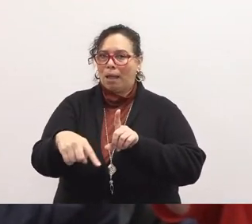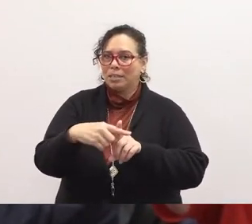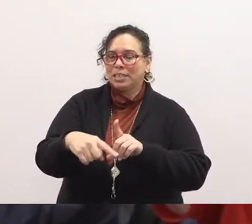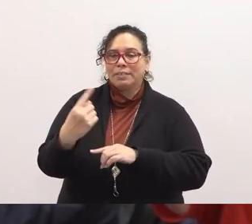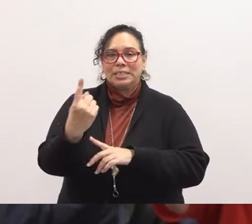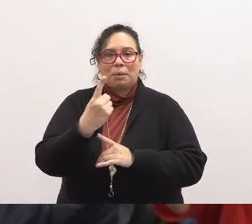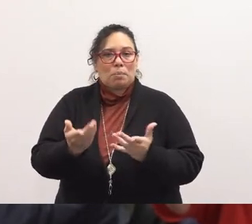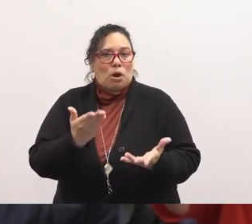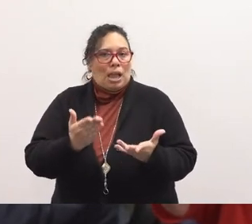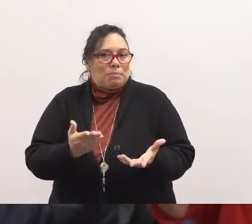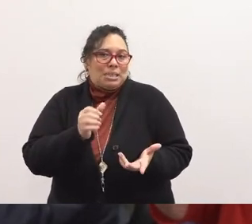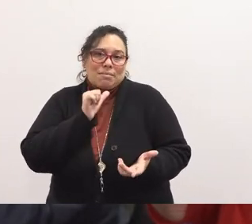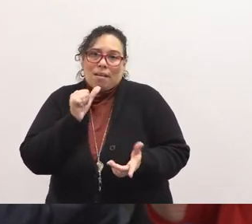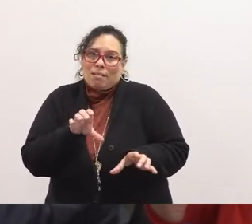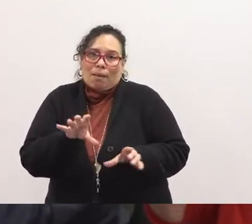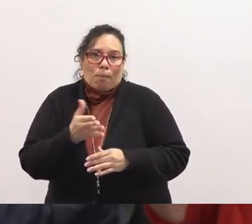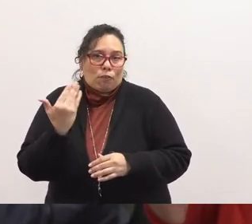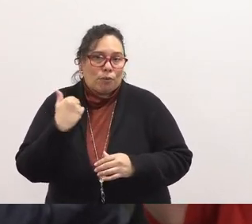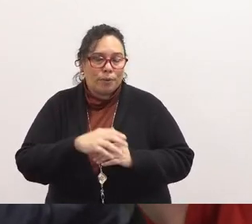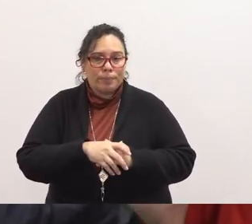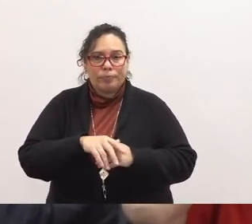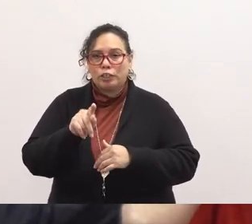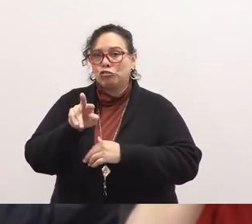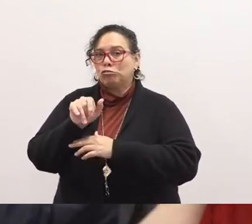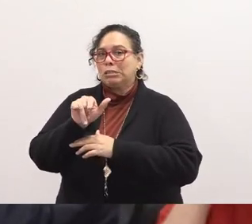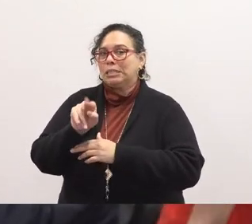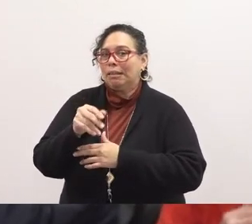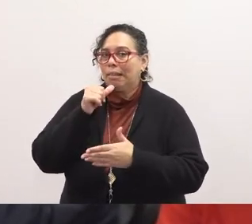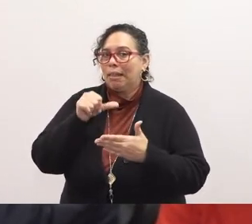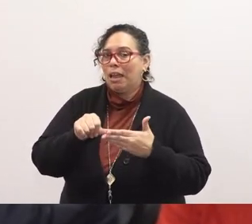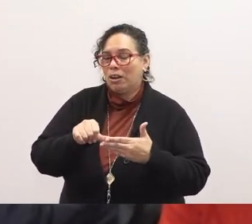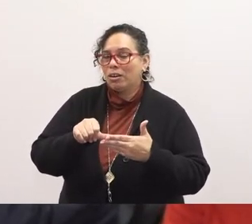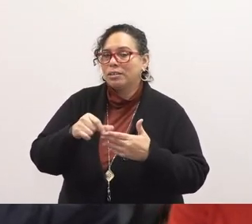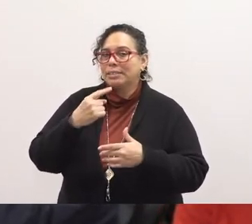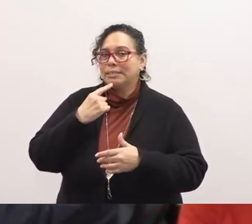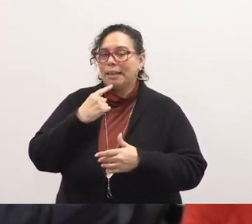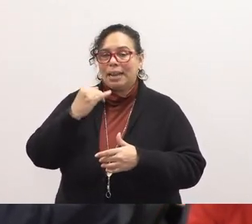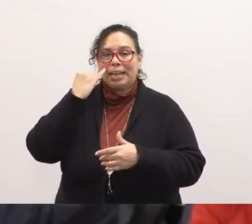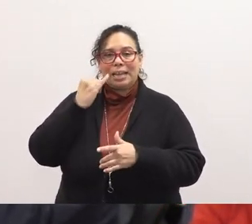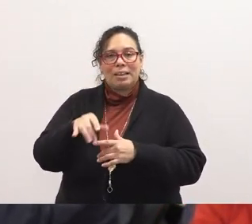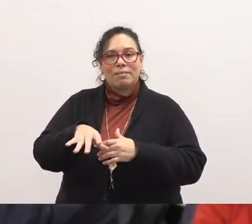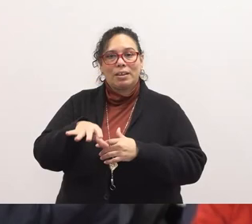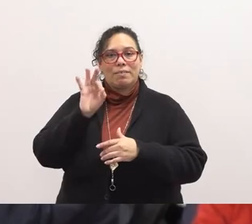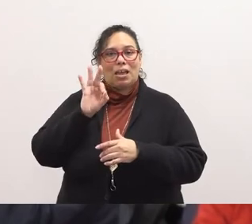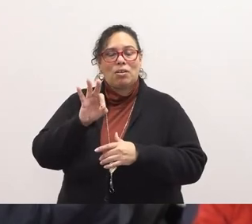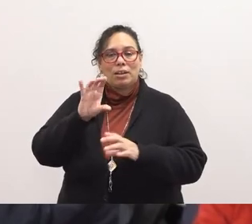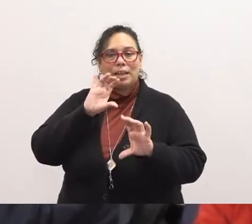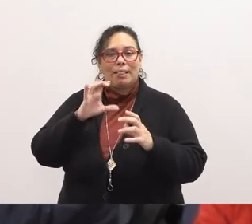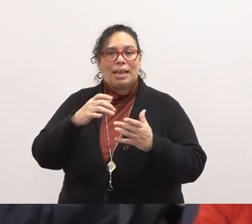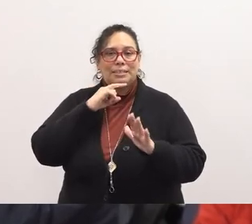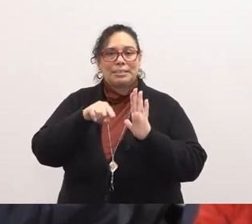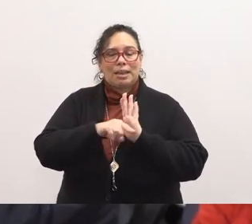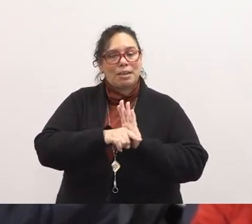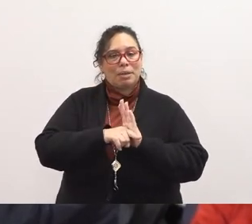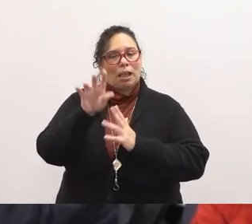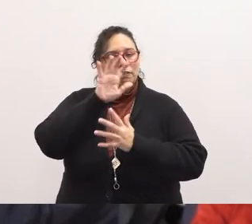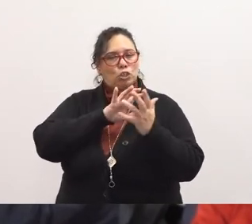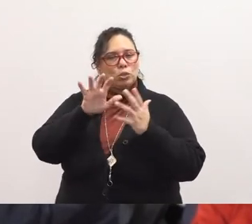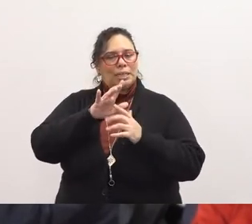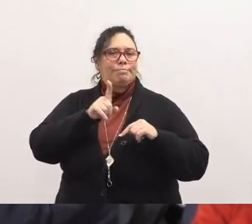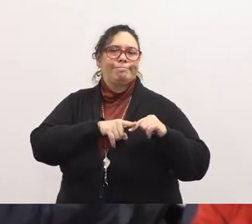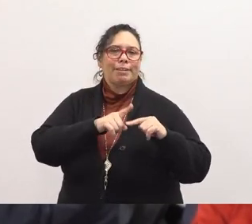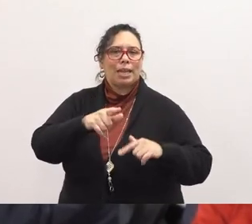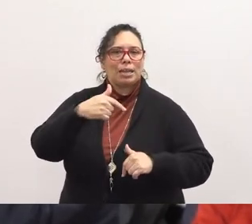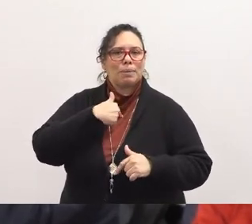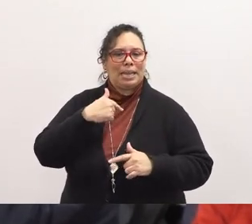something that perhaps he hadn't done before. Tristan's letter also stated that if he found a class assignment confusing, that he could count on me to relate it to